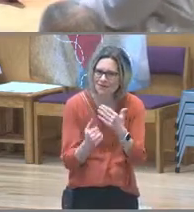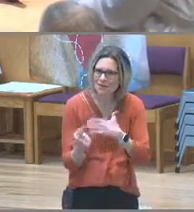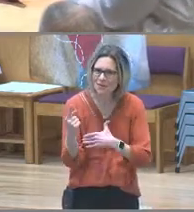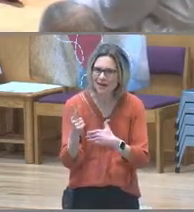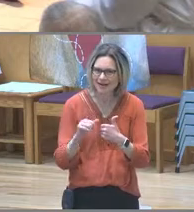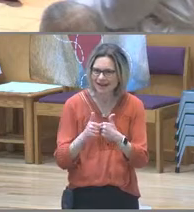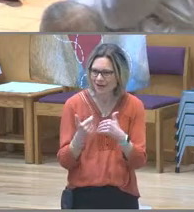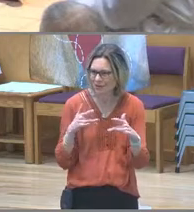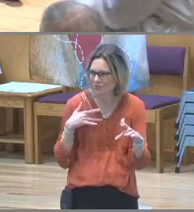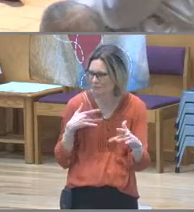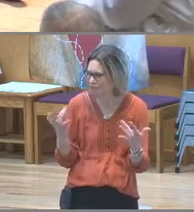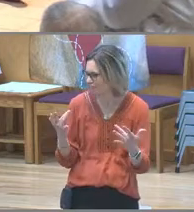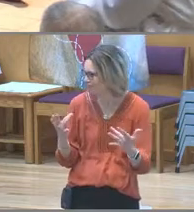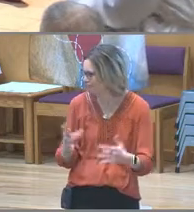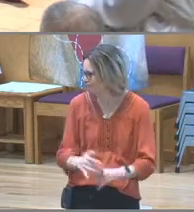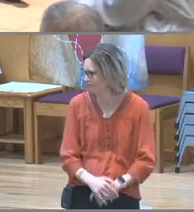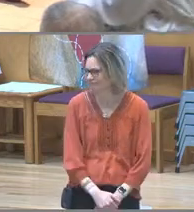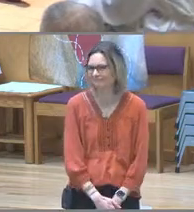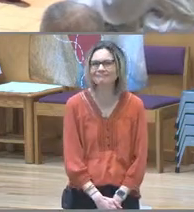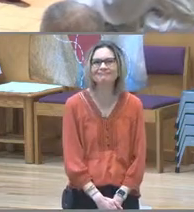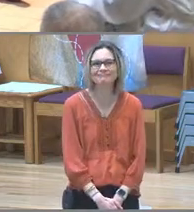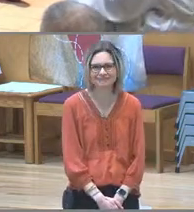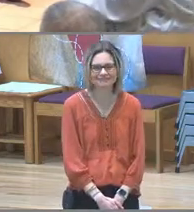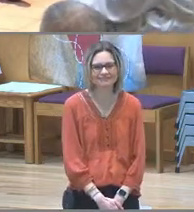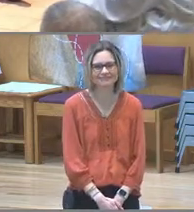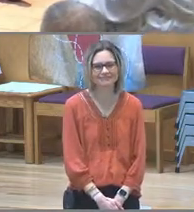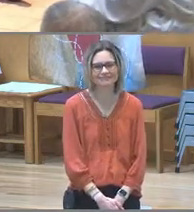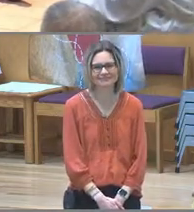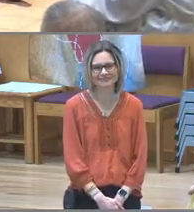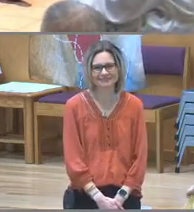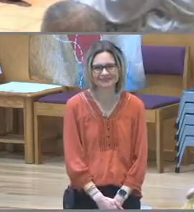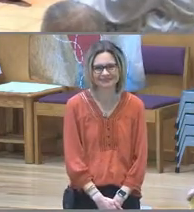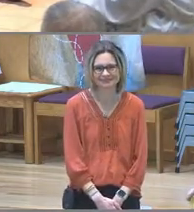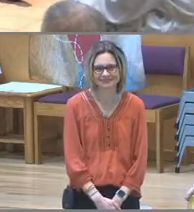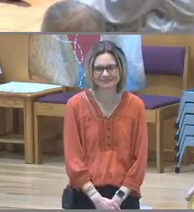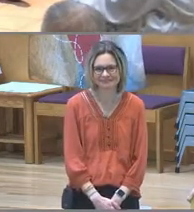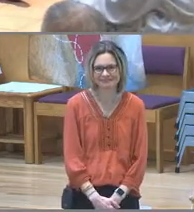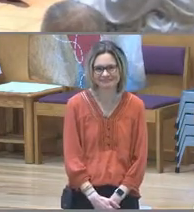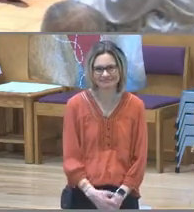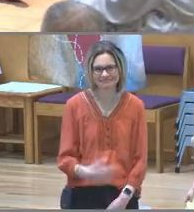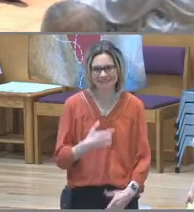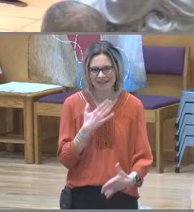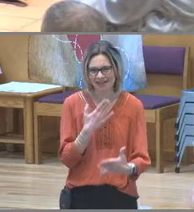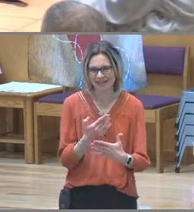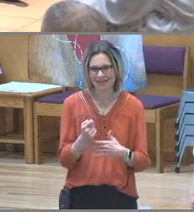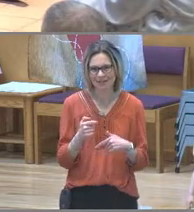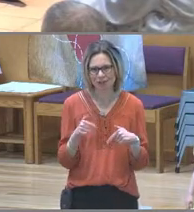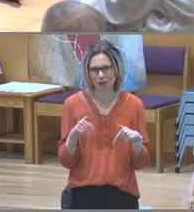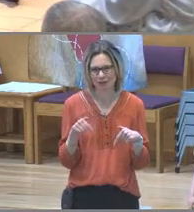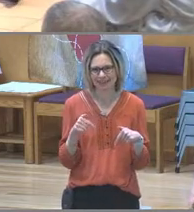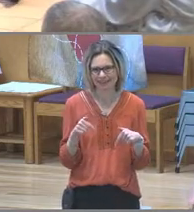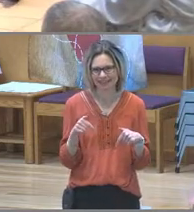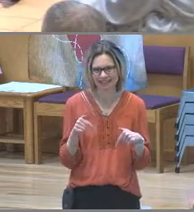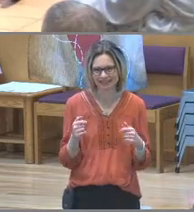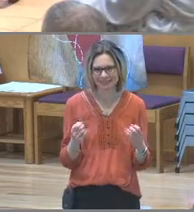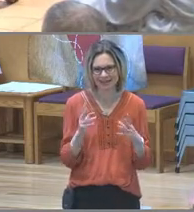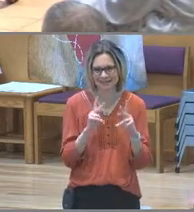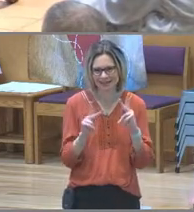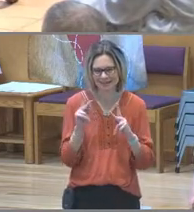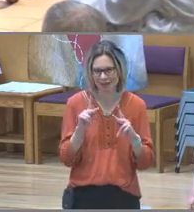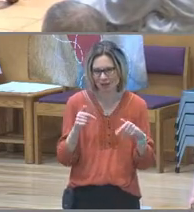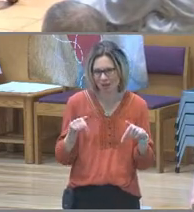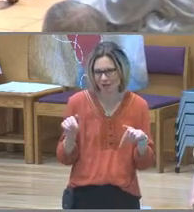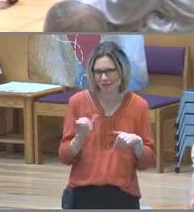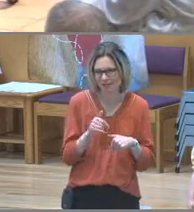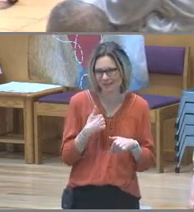today? I'm fine. Thank you for asking that. I am fine. A little nervous to many people today, right? Are you nervous like